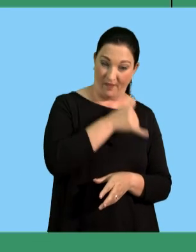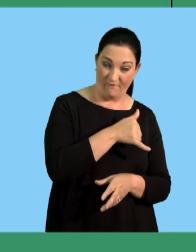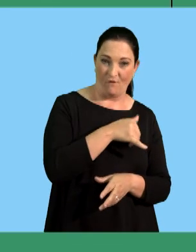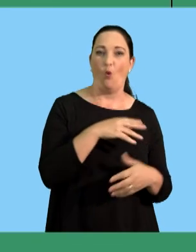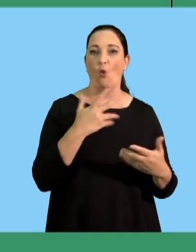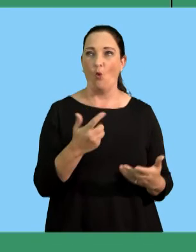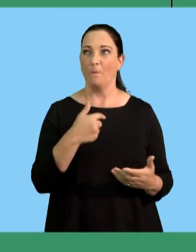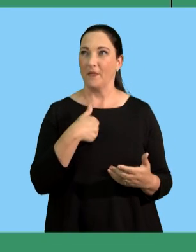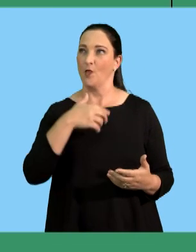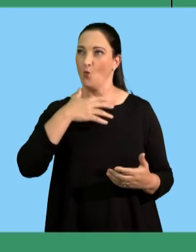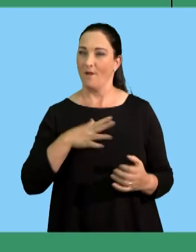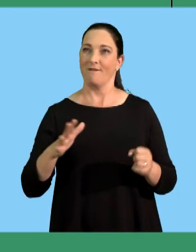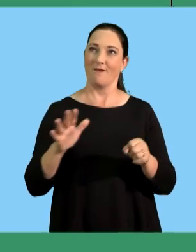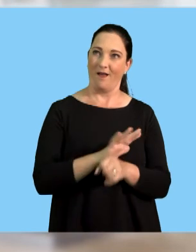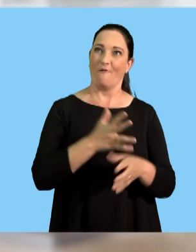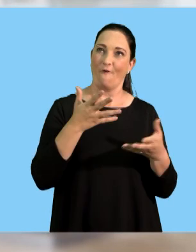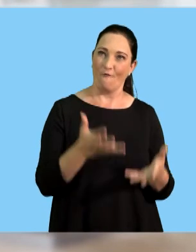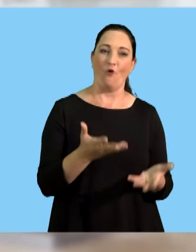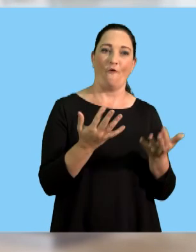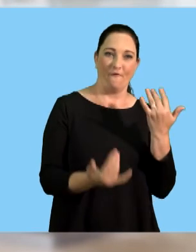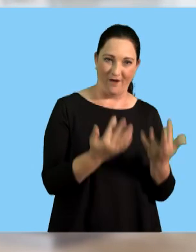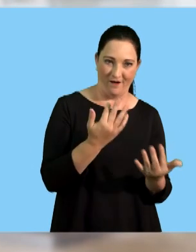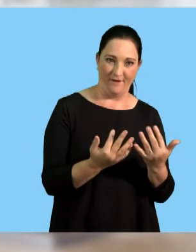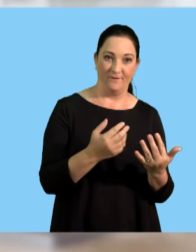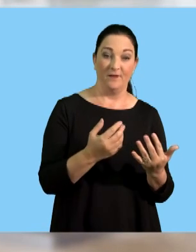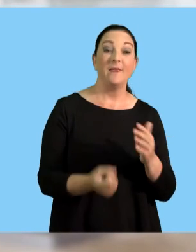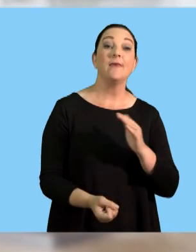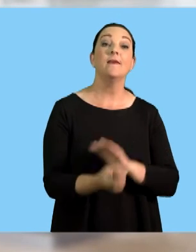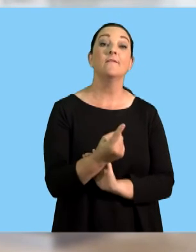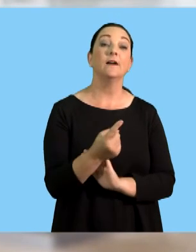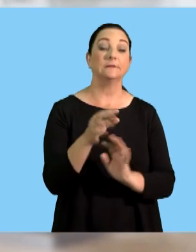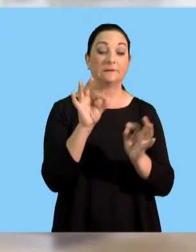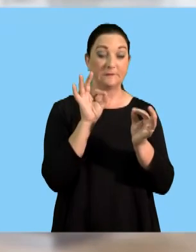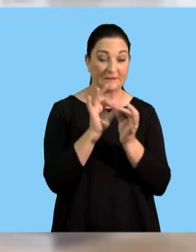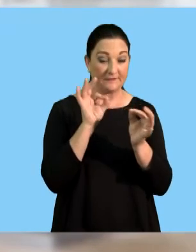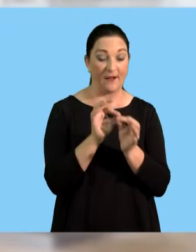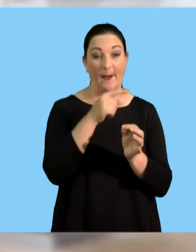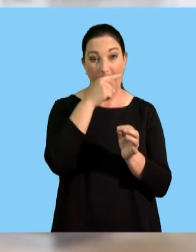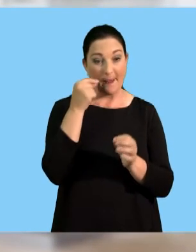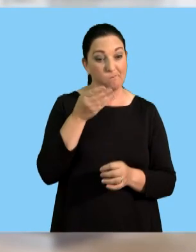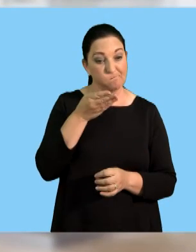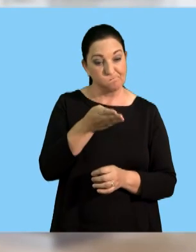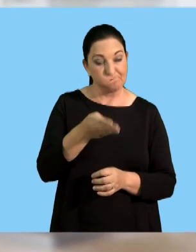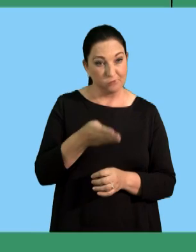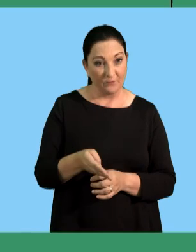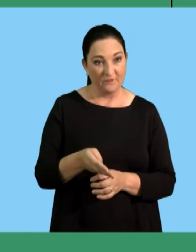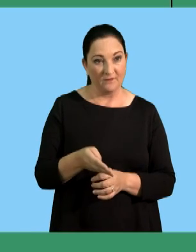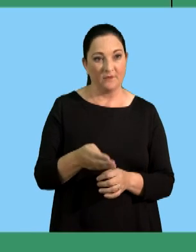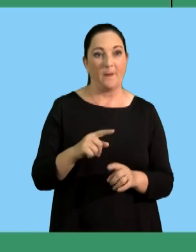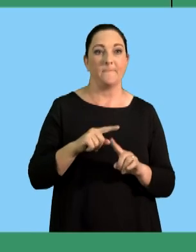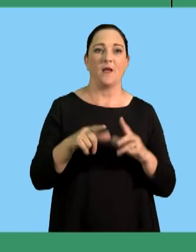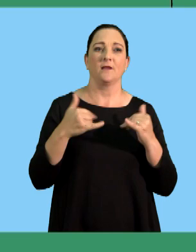I'm taking cover against fire. So the event is specified. Then it is applicable